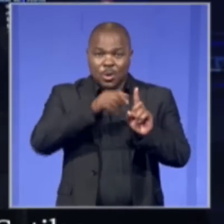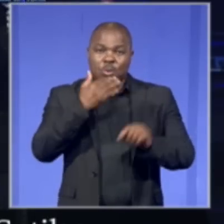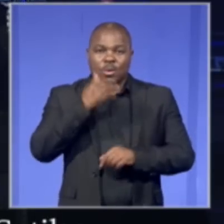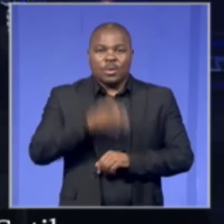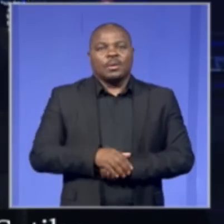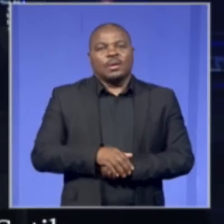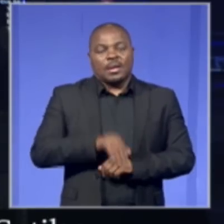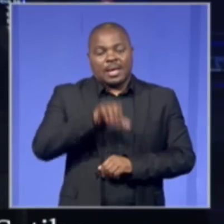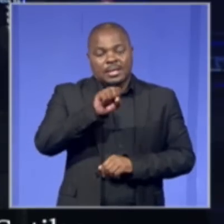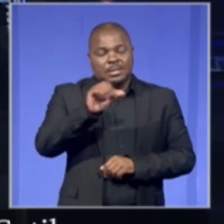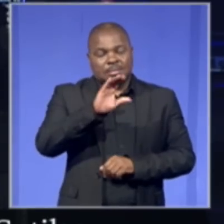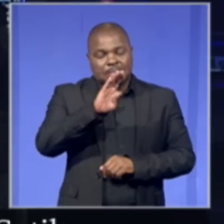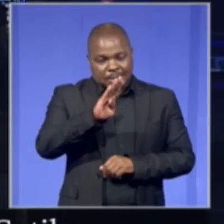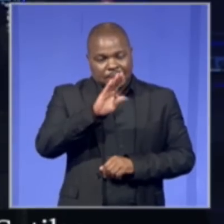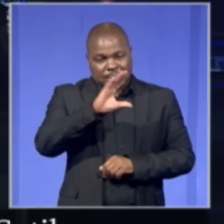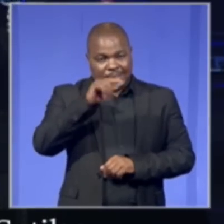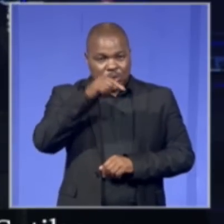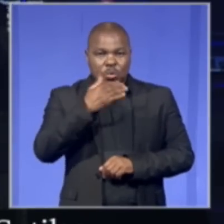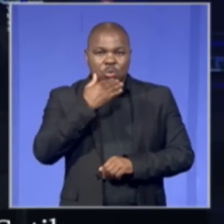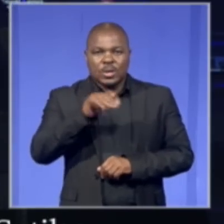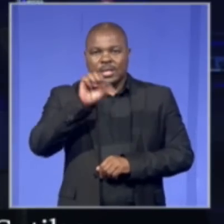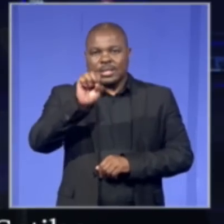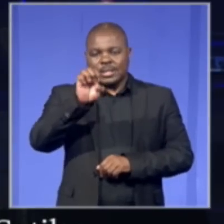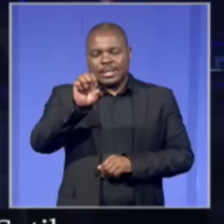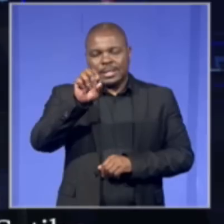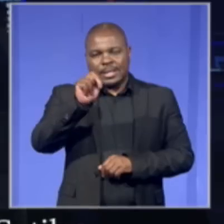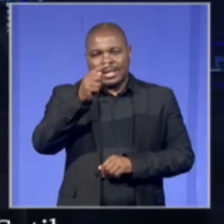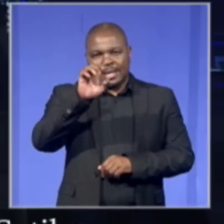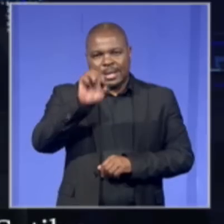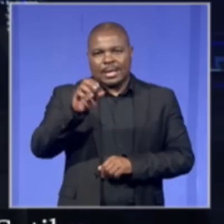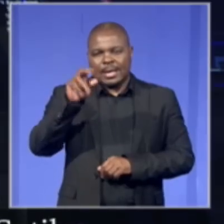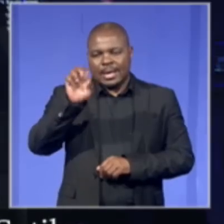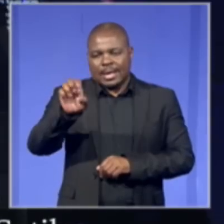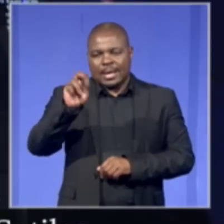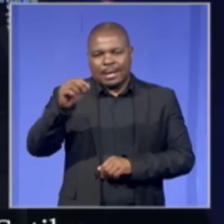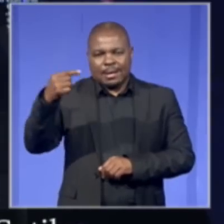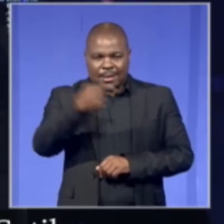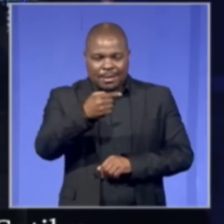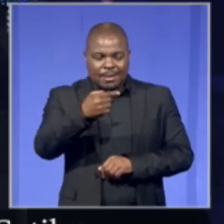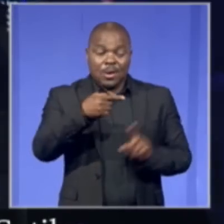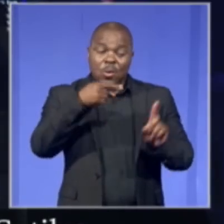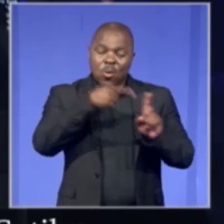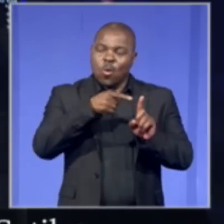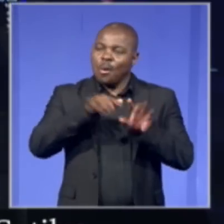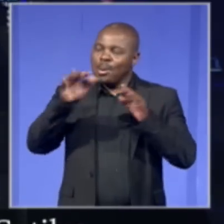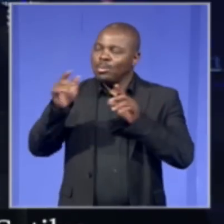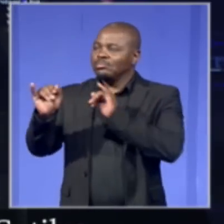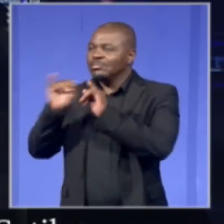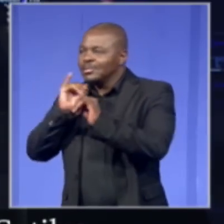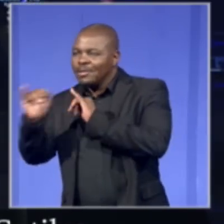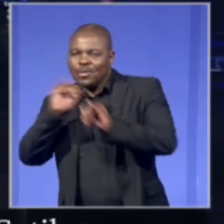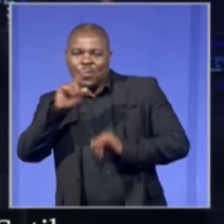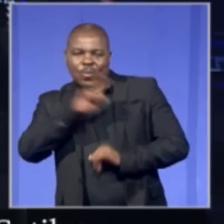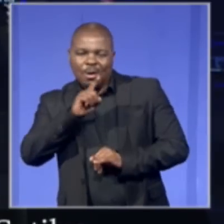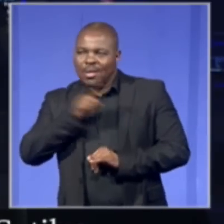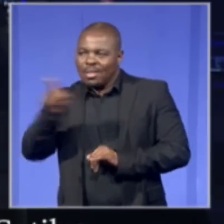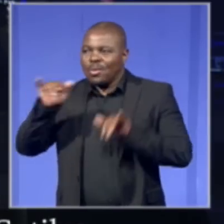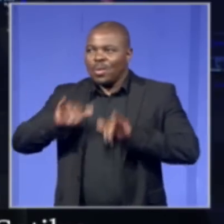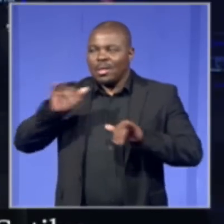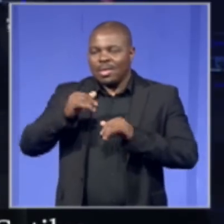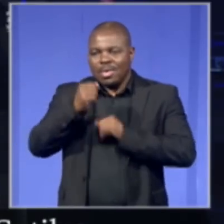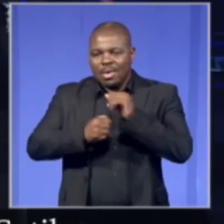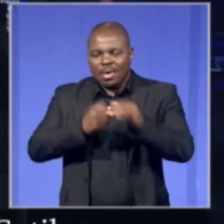tsa SABC Sintle Englihihi o buisane le batho ba nyakaletseng ha ba ntse ba emetse ho kgaoha ha